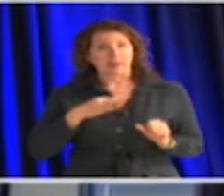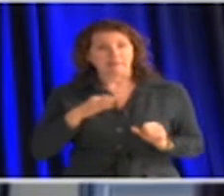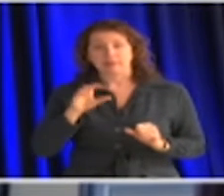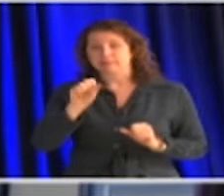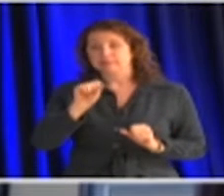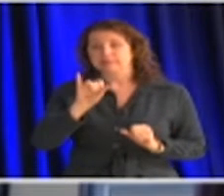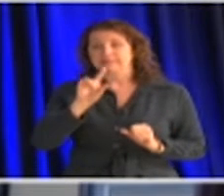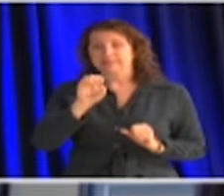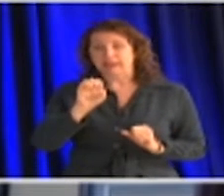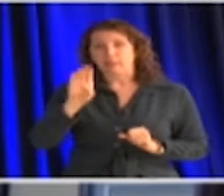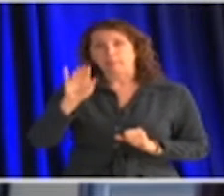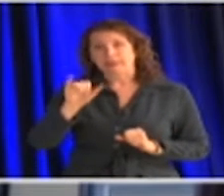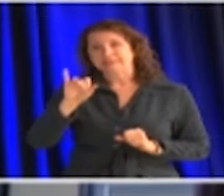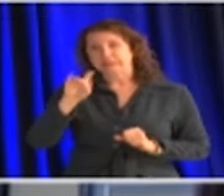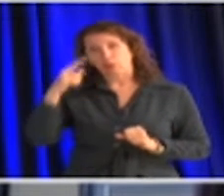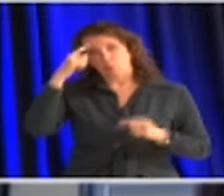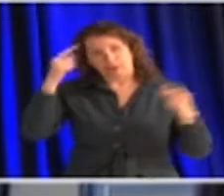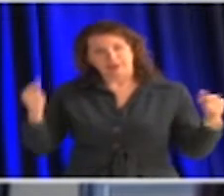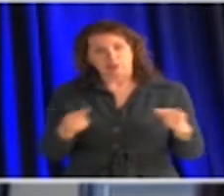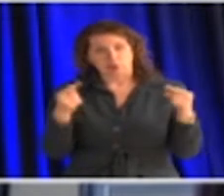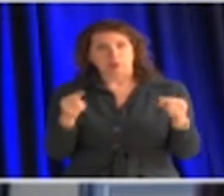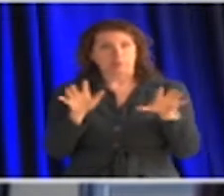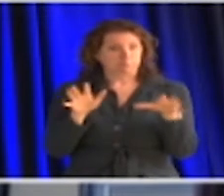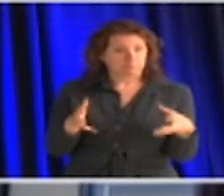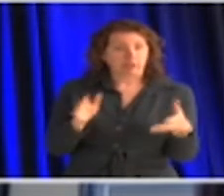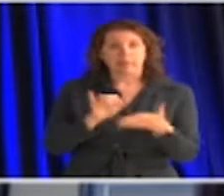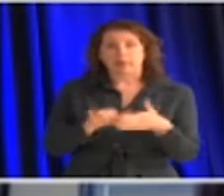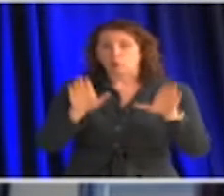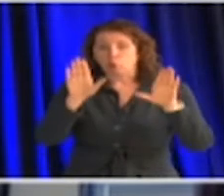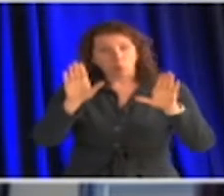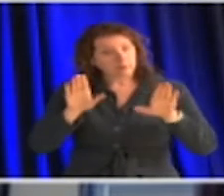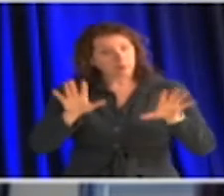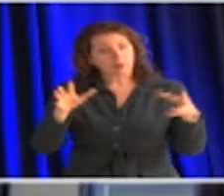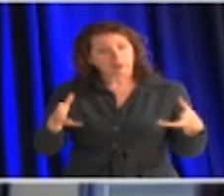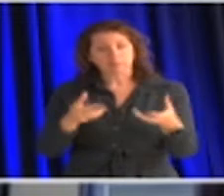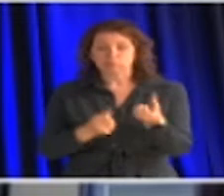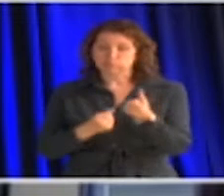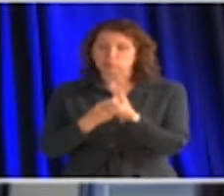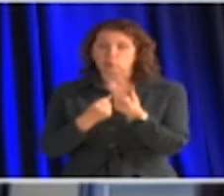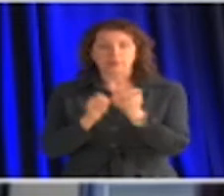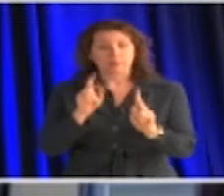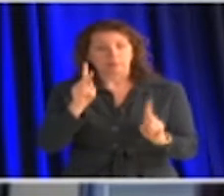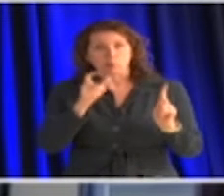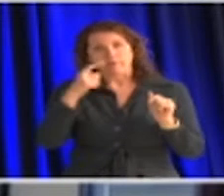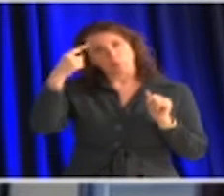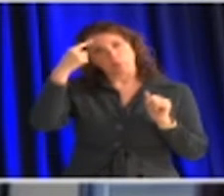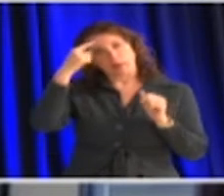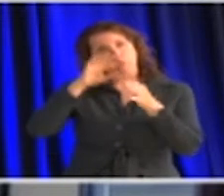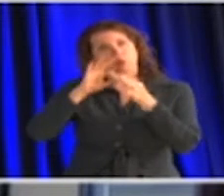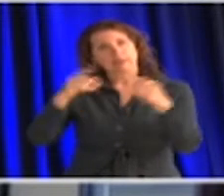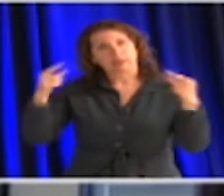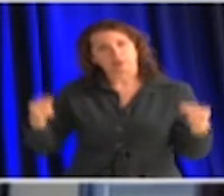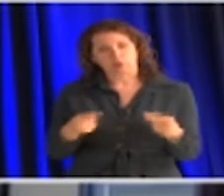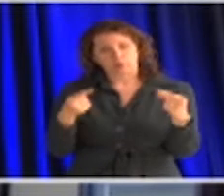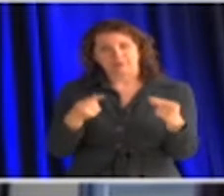Injury Clubhouse. This wonderful organization advances the long-term well-being of people with brain-related injuries